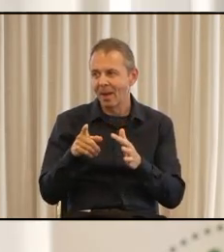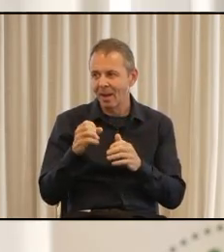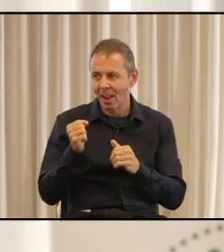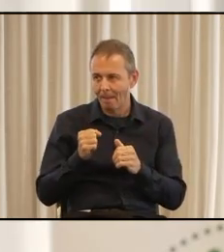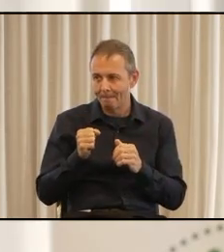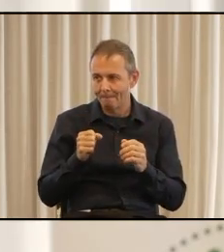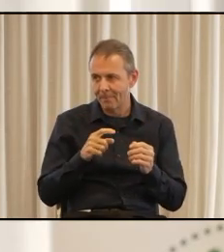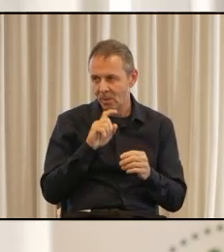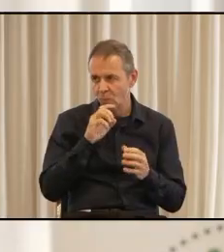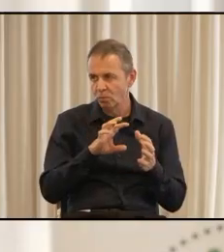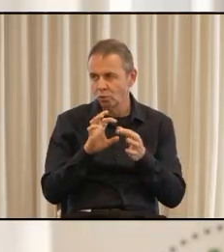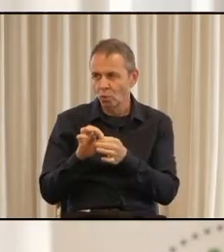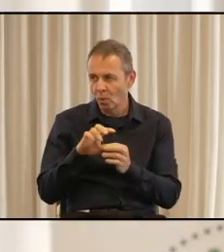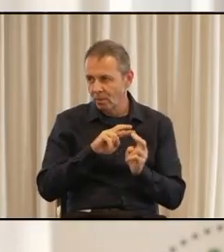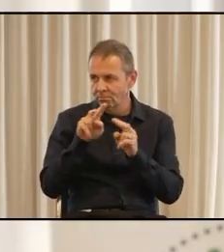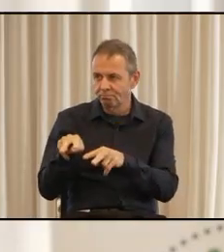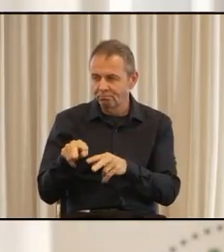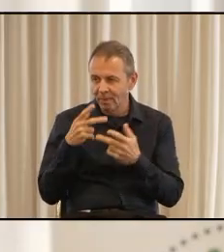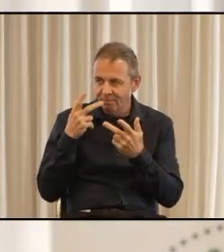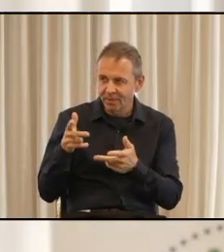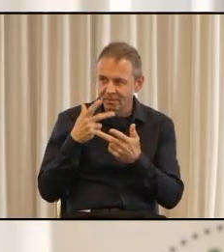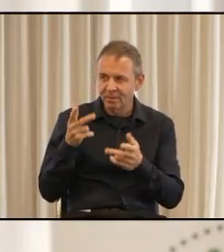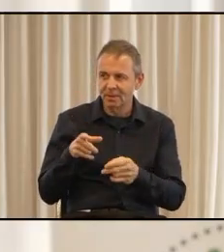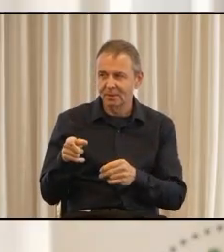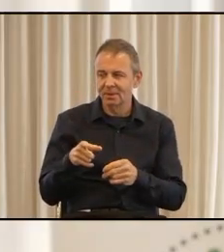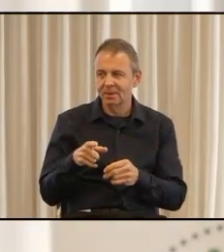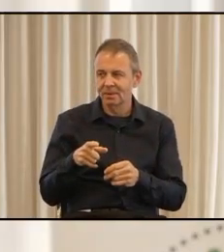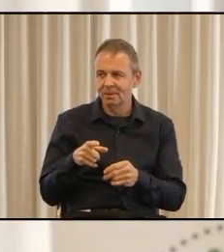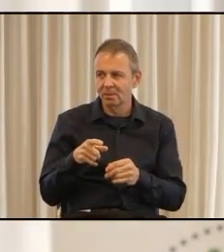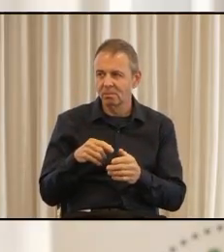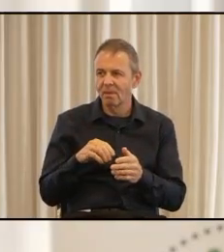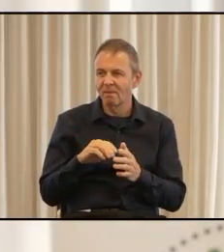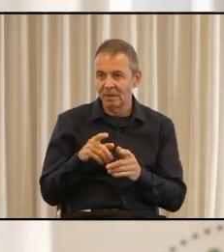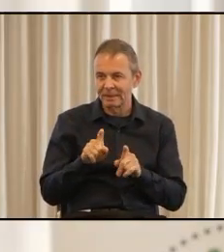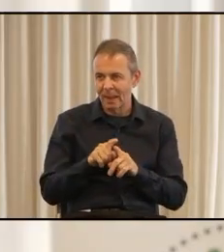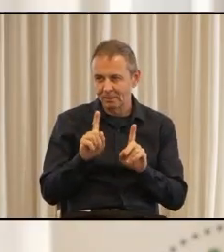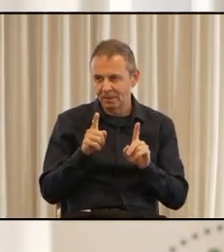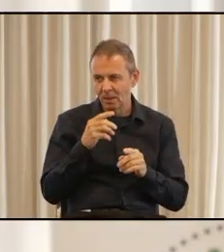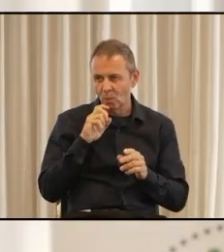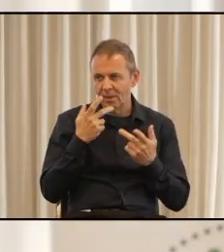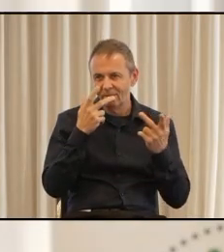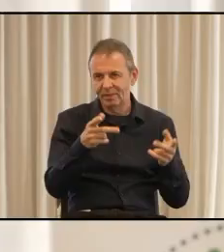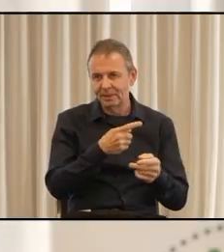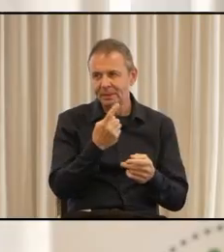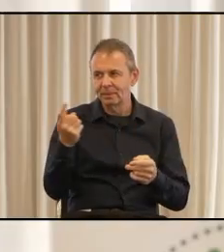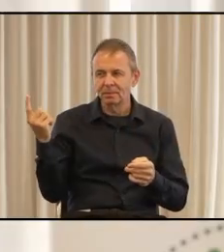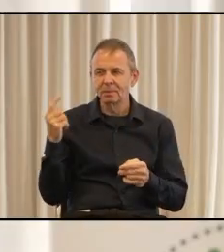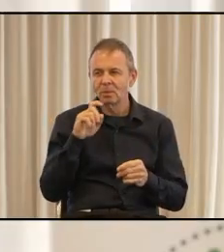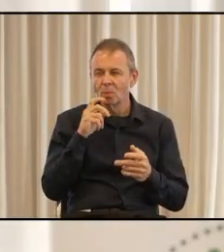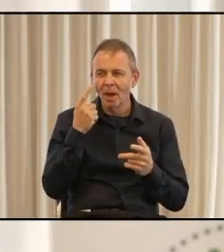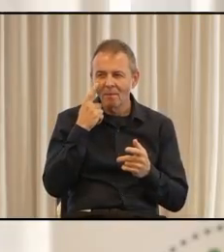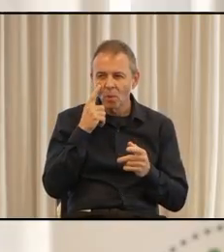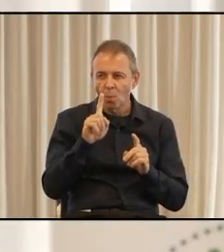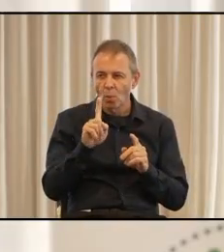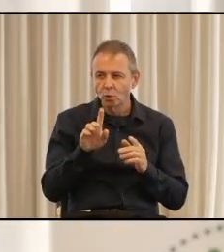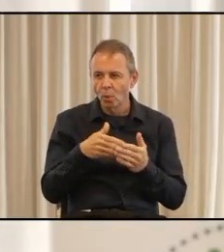We did all the looking around, went a few times, much like you're going to do today. We went for a look to see what goes on. And